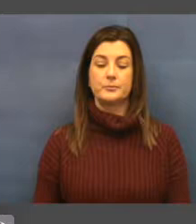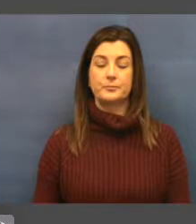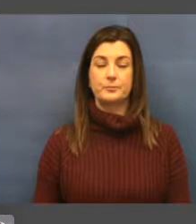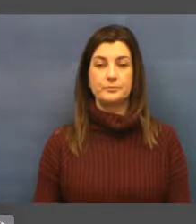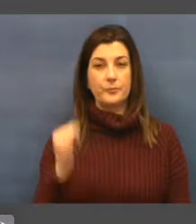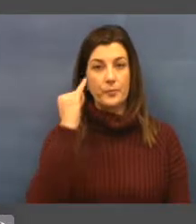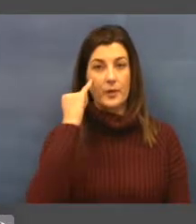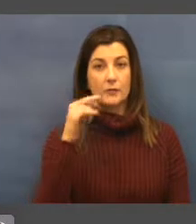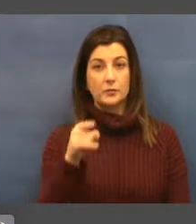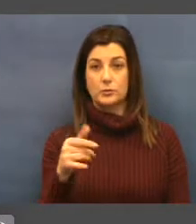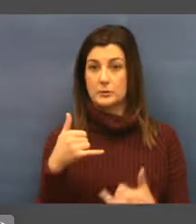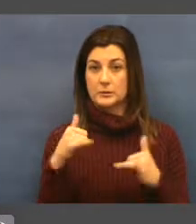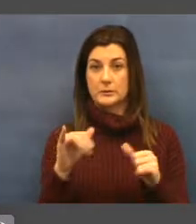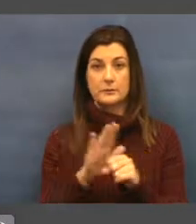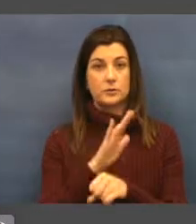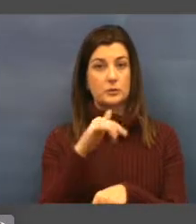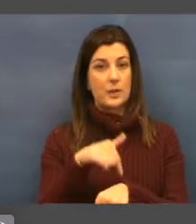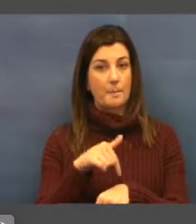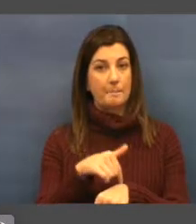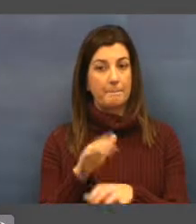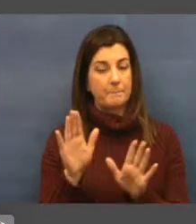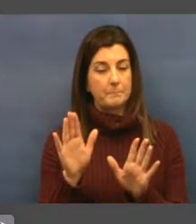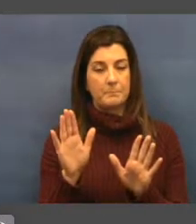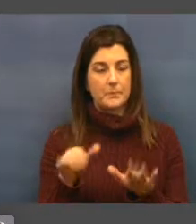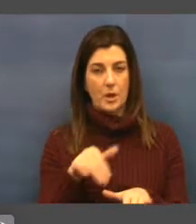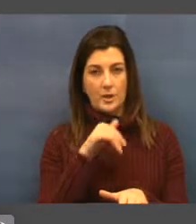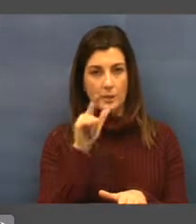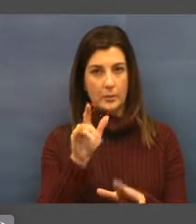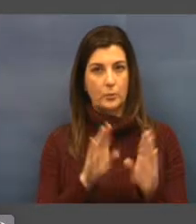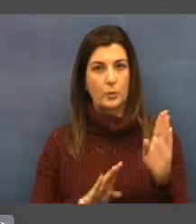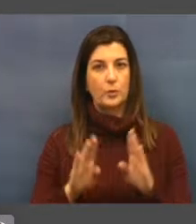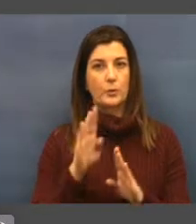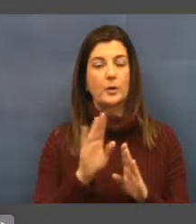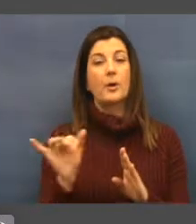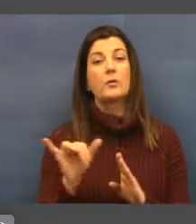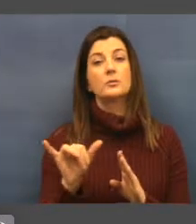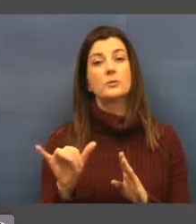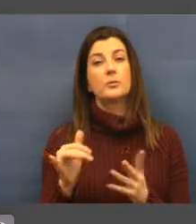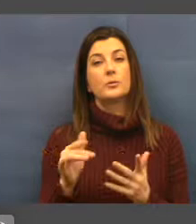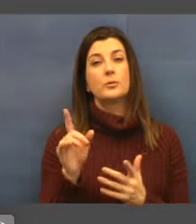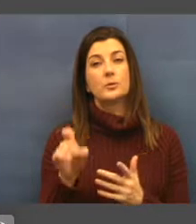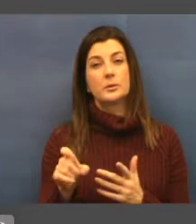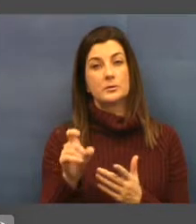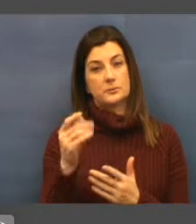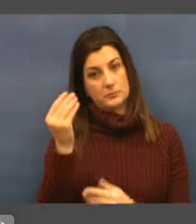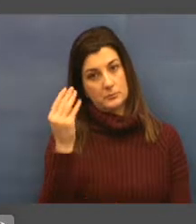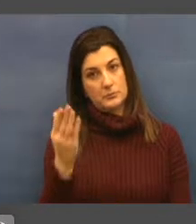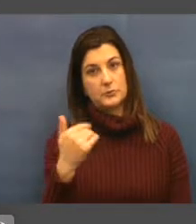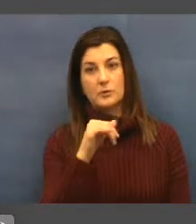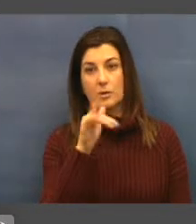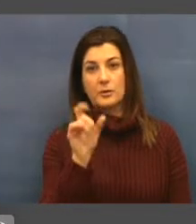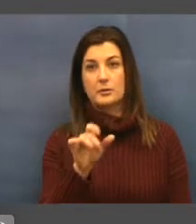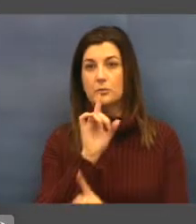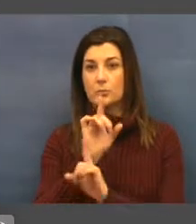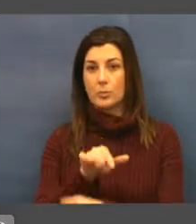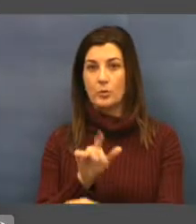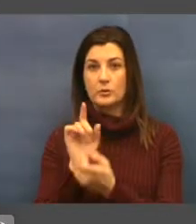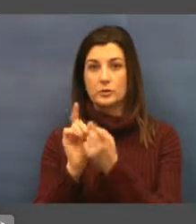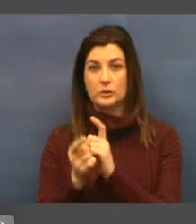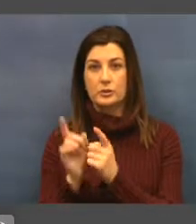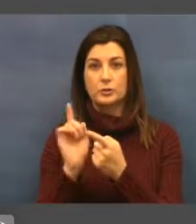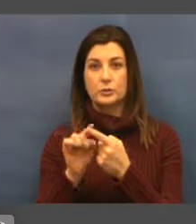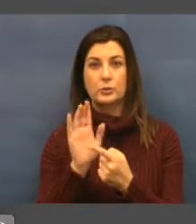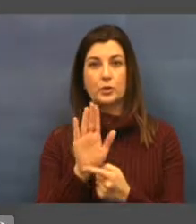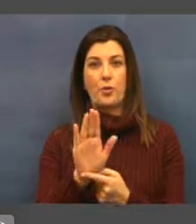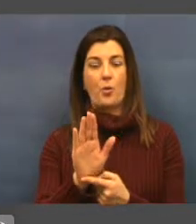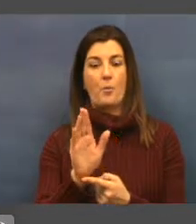If you're still in a full-time status, then you don't need to worry about it. I should also note that you do not need to report changes to your own personal